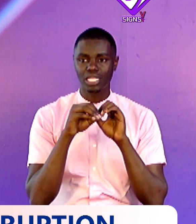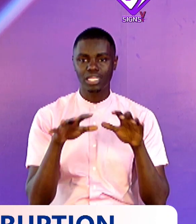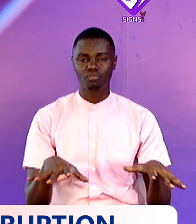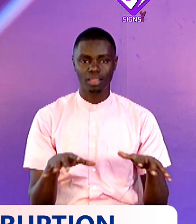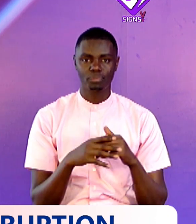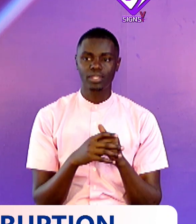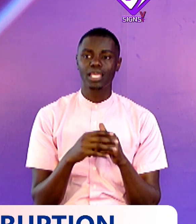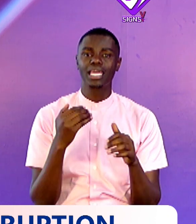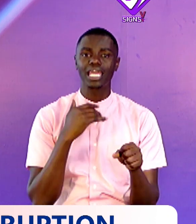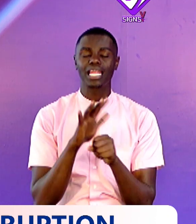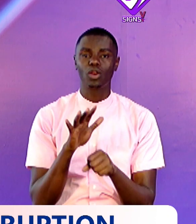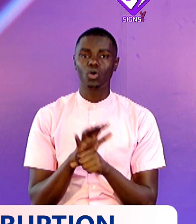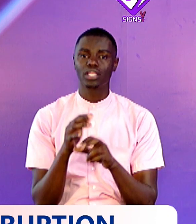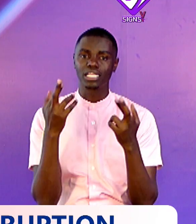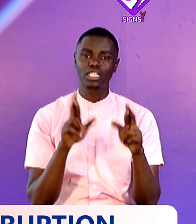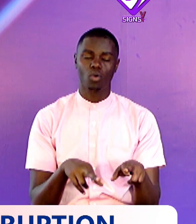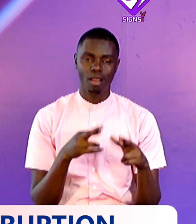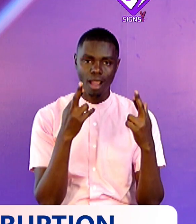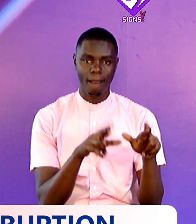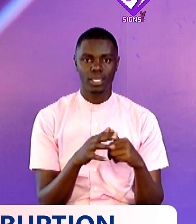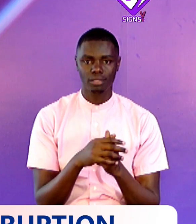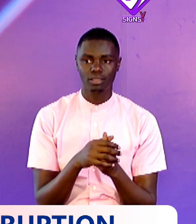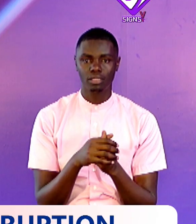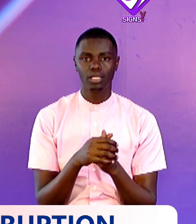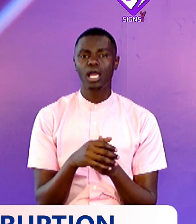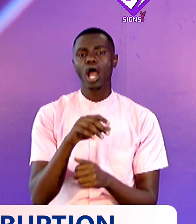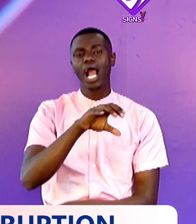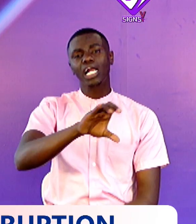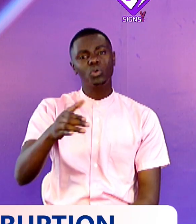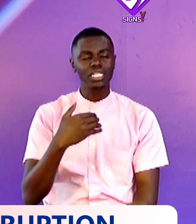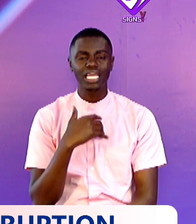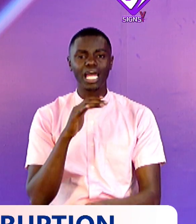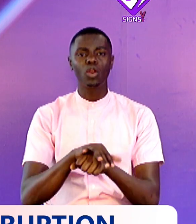was a lot that needed to be done. Does that mean that all these counties have ghost workers?